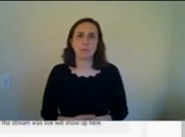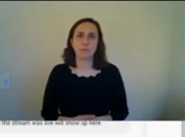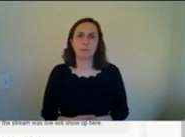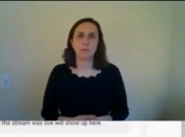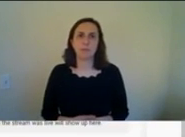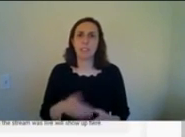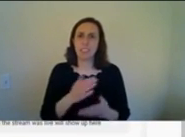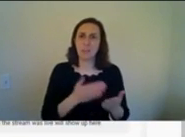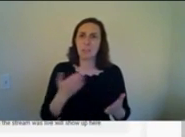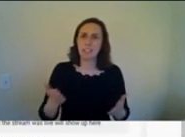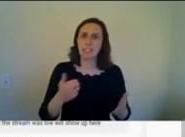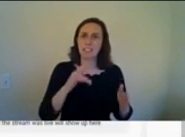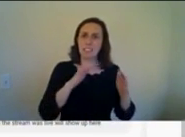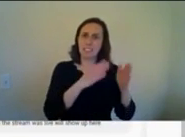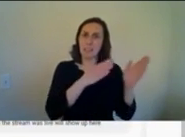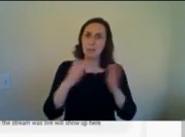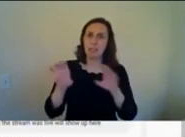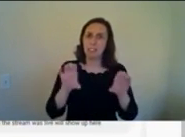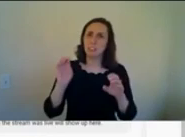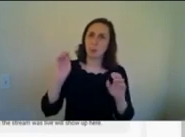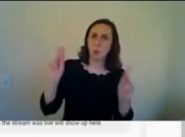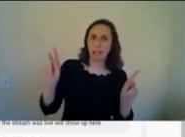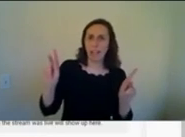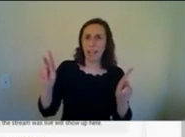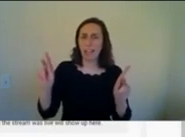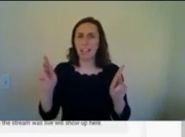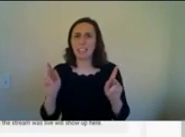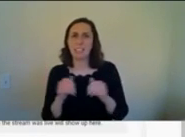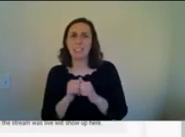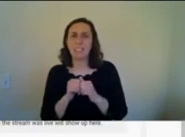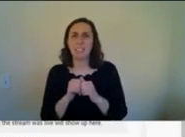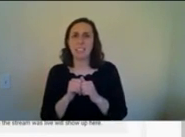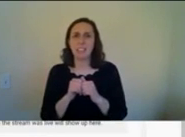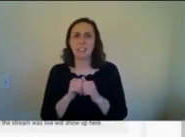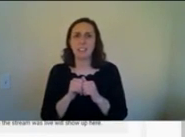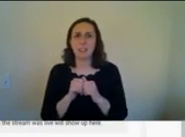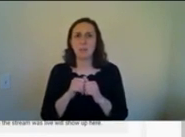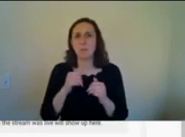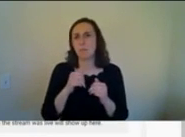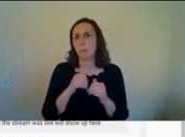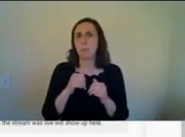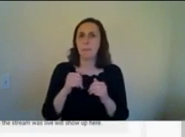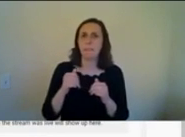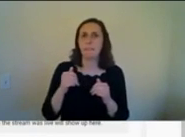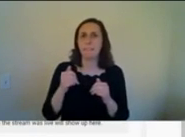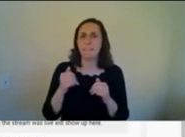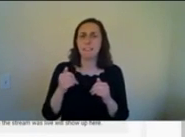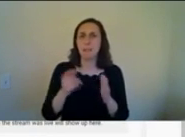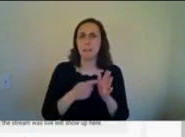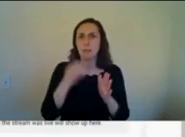is okay. I think some of the adaptive features on it, where if you're getting certain things wrong and they re-add